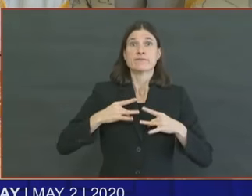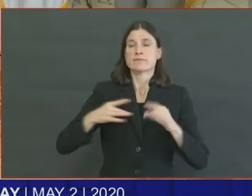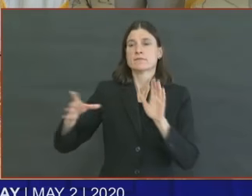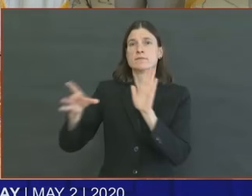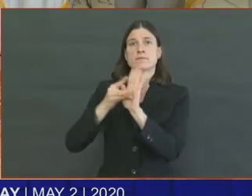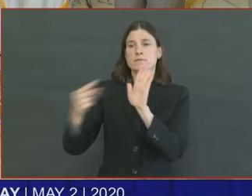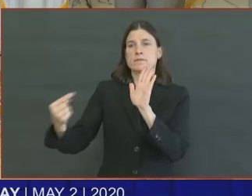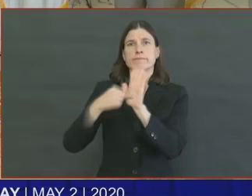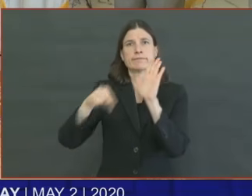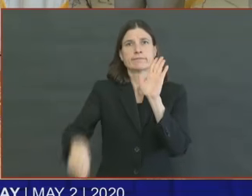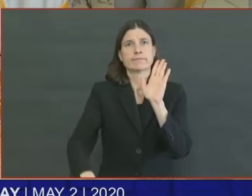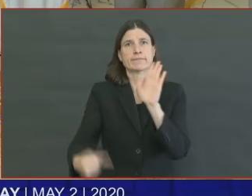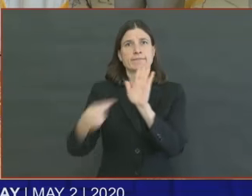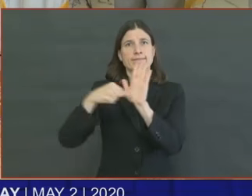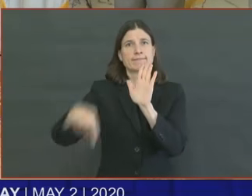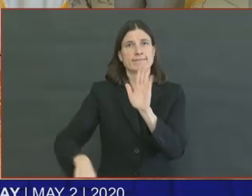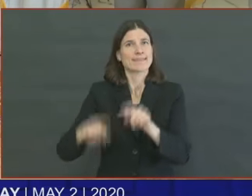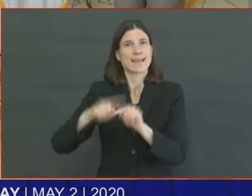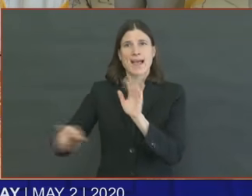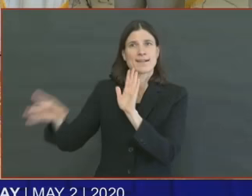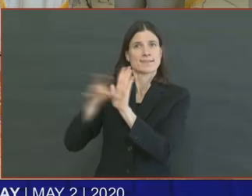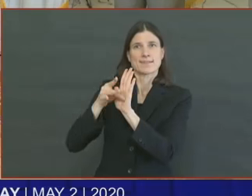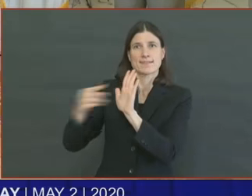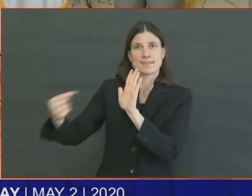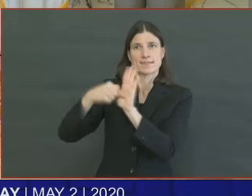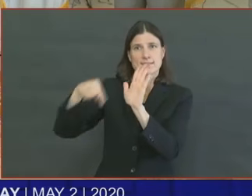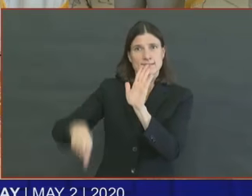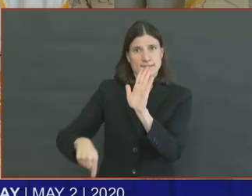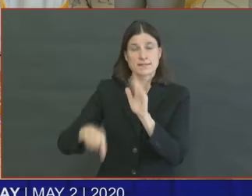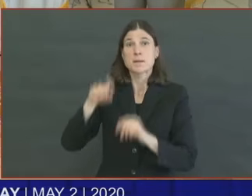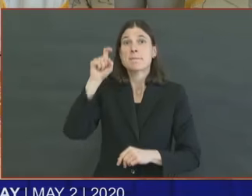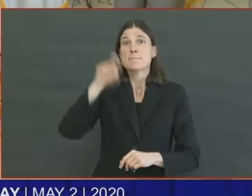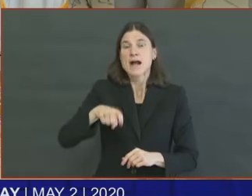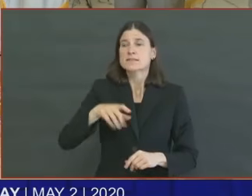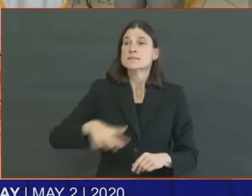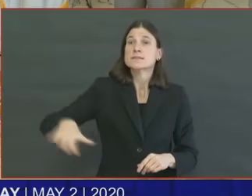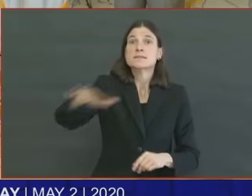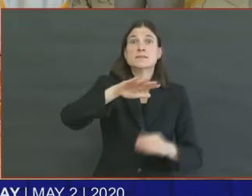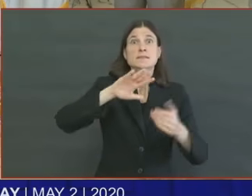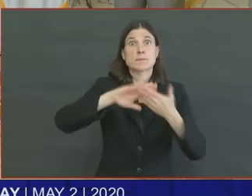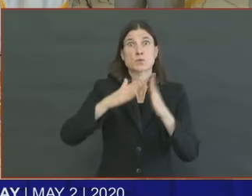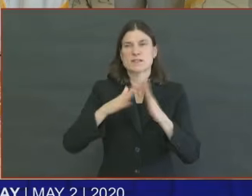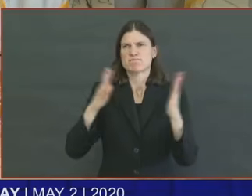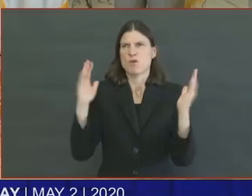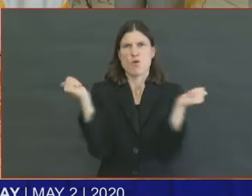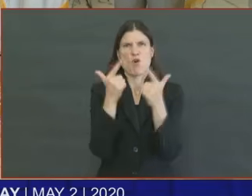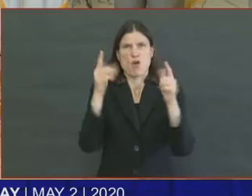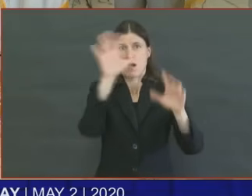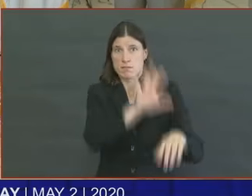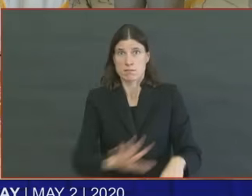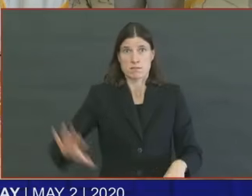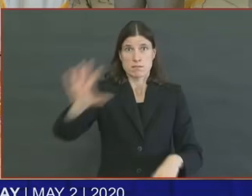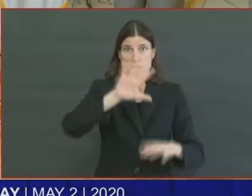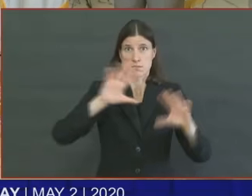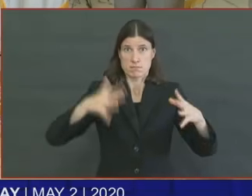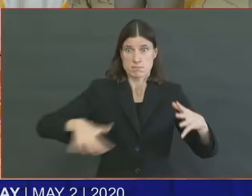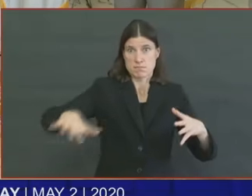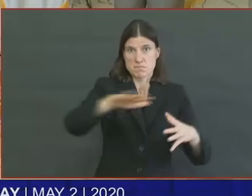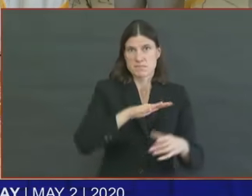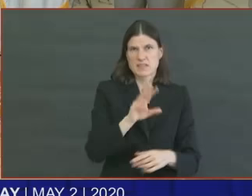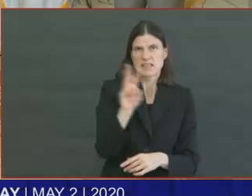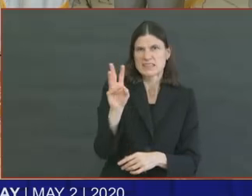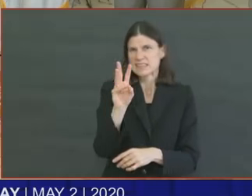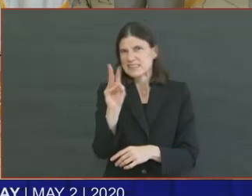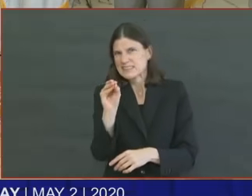over 60, 70% of the population. If enough people have been vaccinated against measles,